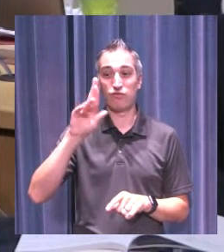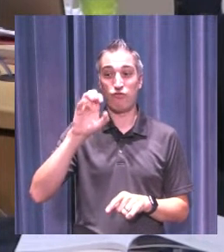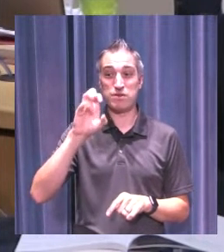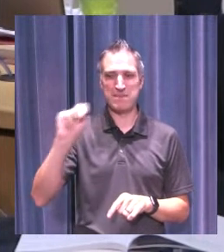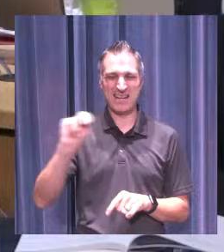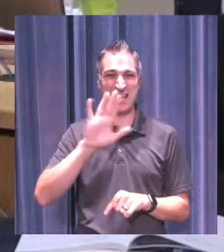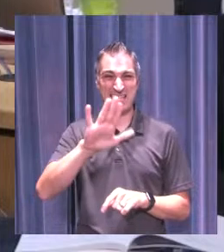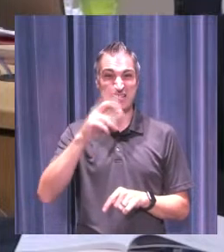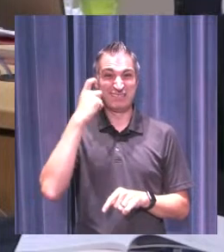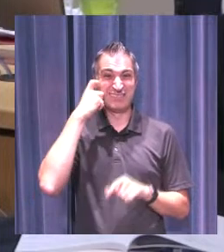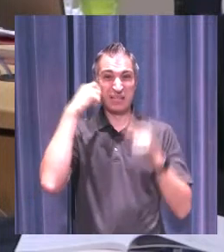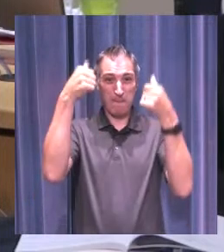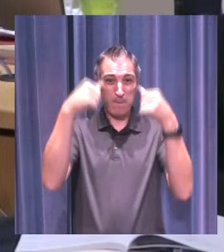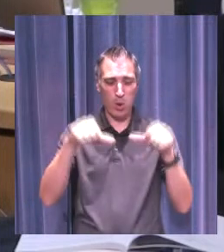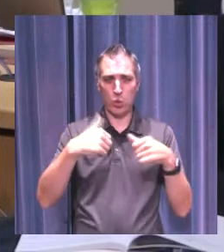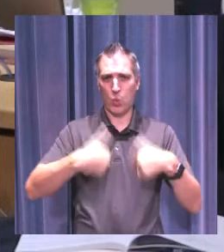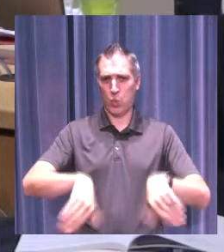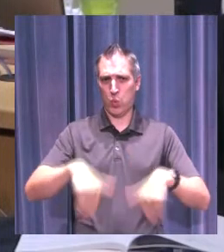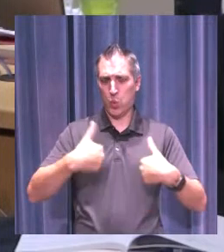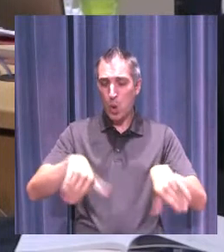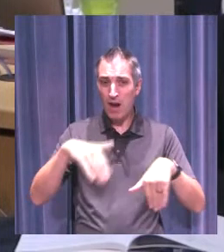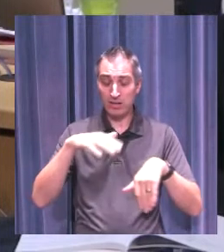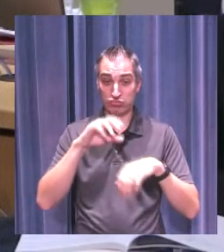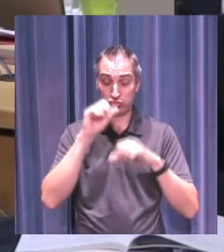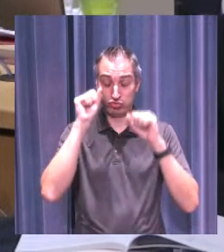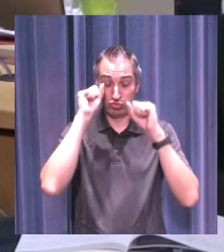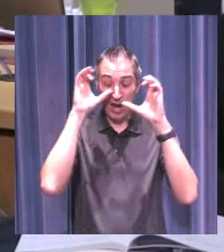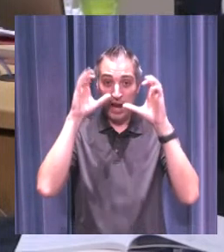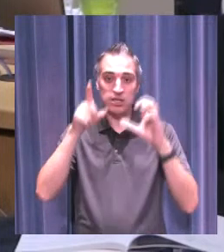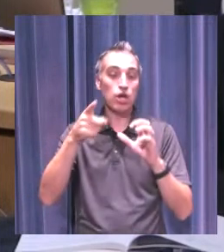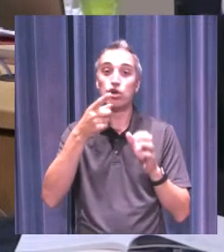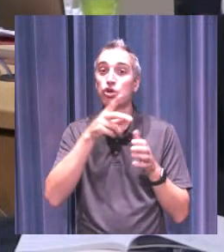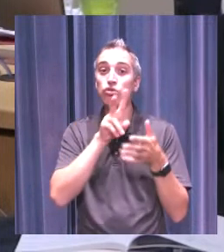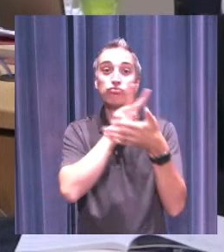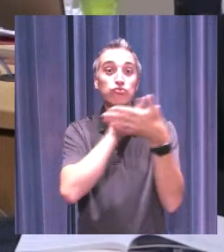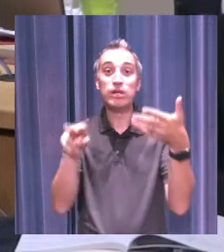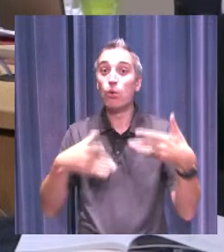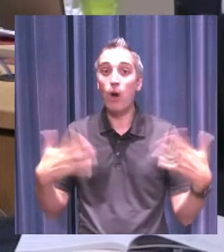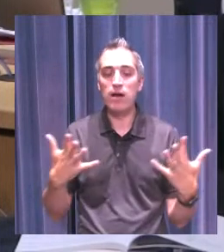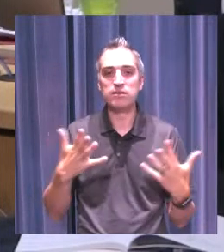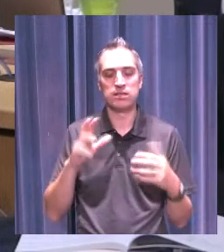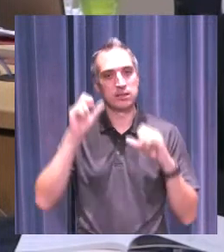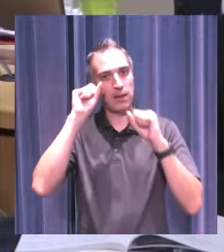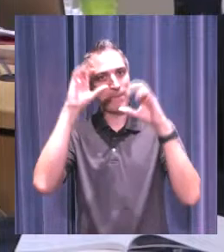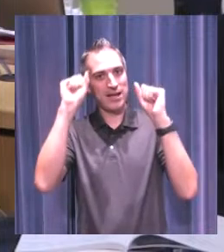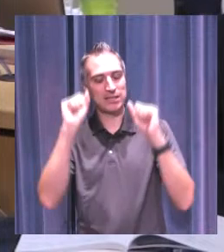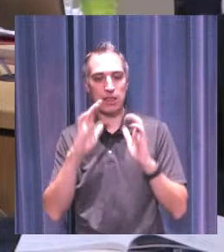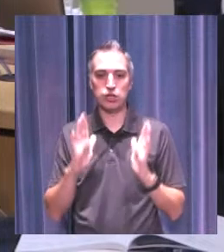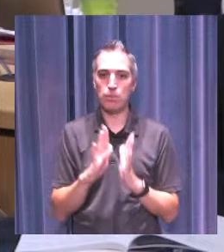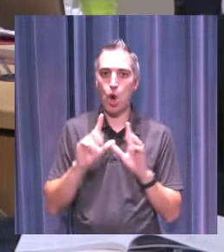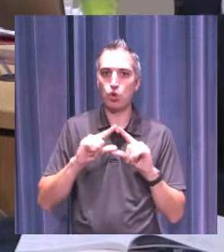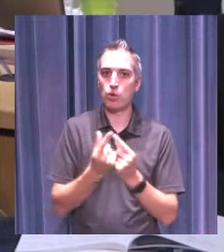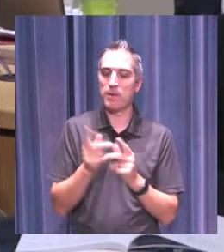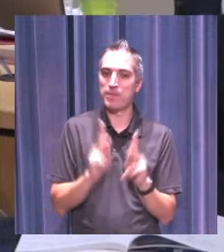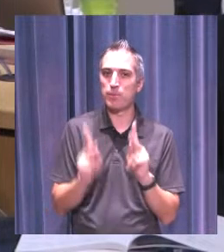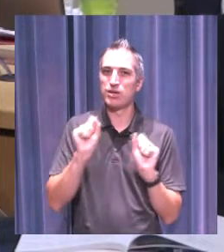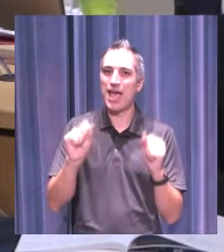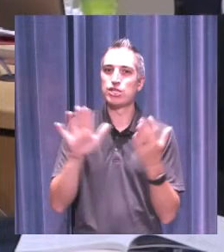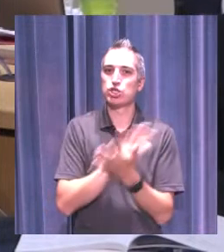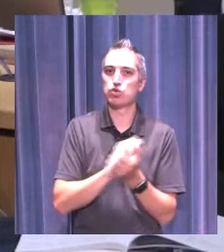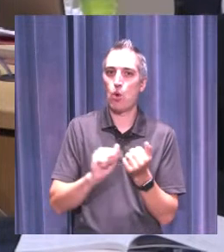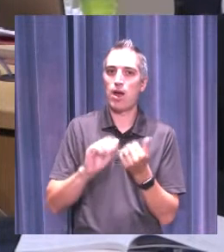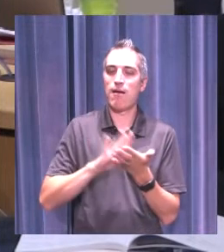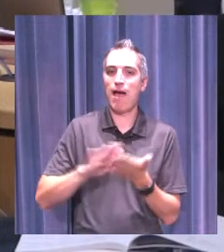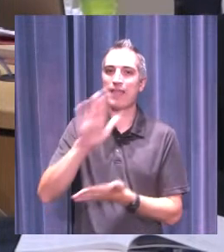but appalling. Trustee Freeman's most recent post reads as follows. It's amazing that a small group of people can destroy a college that